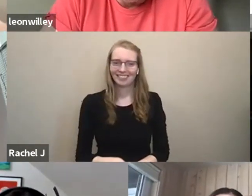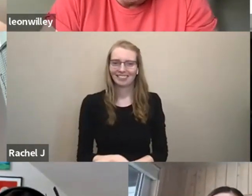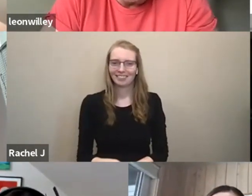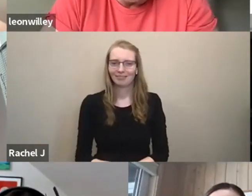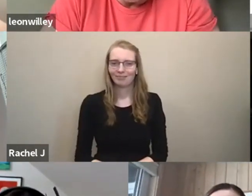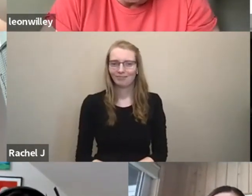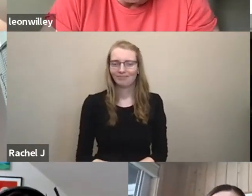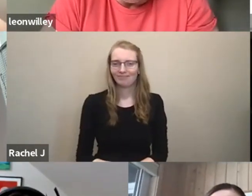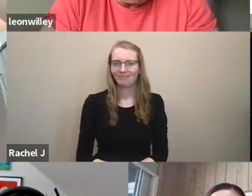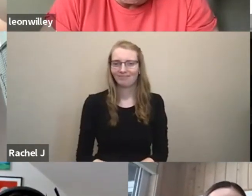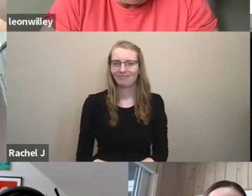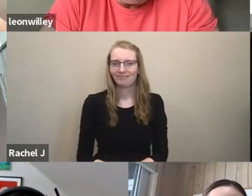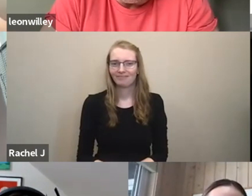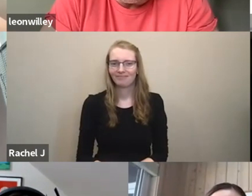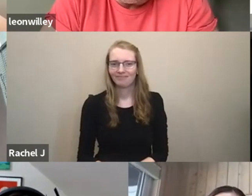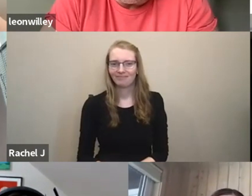Yeah.